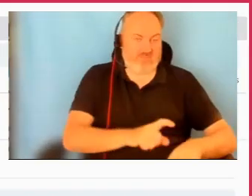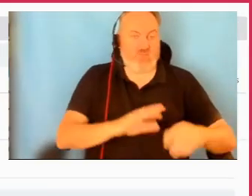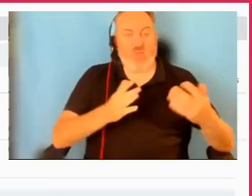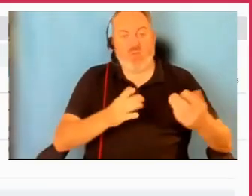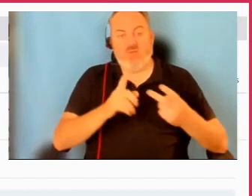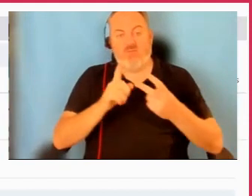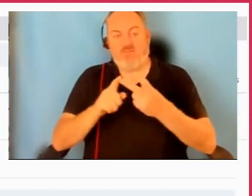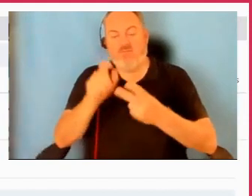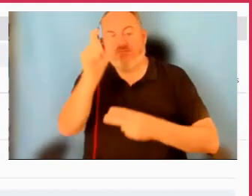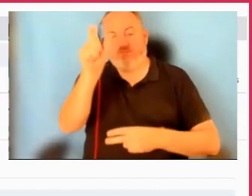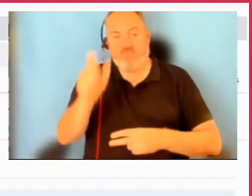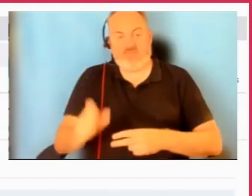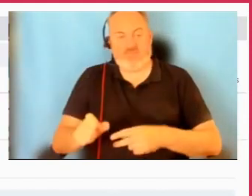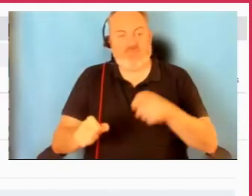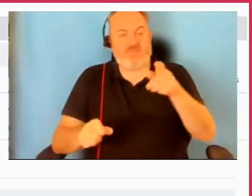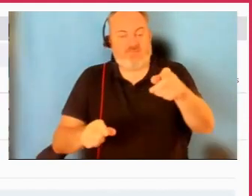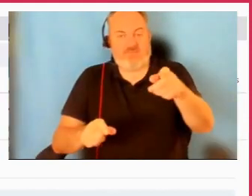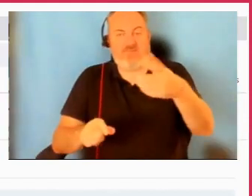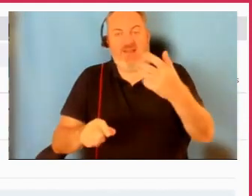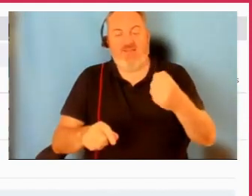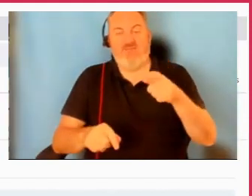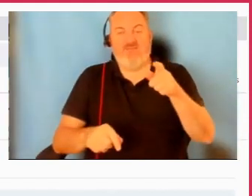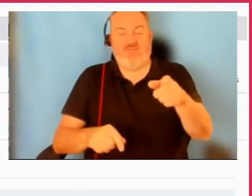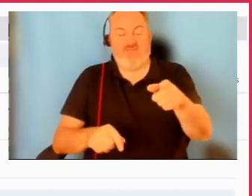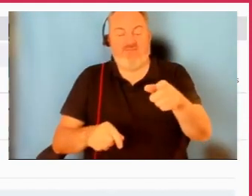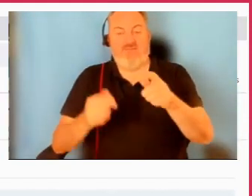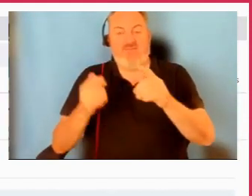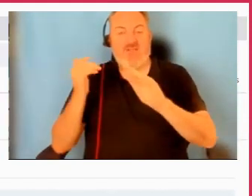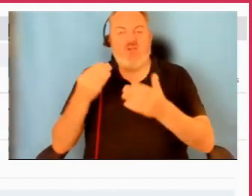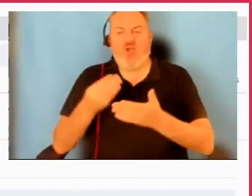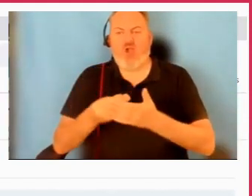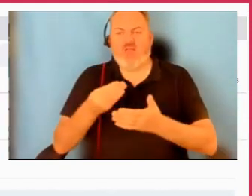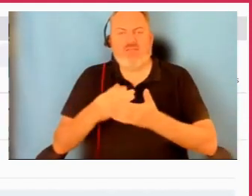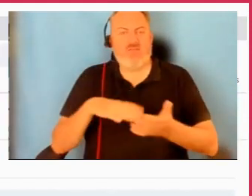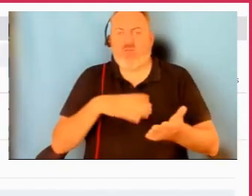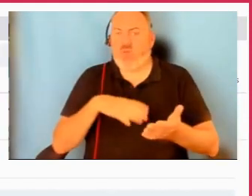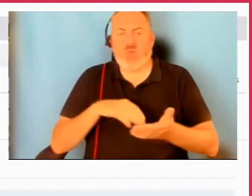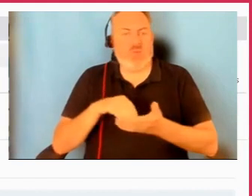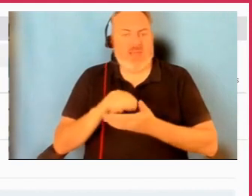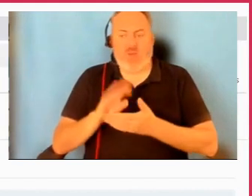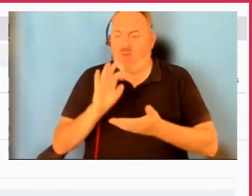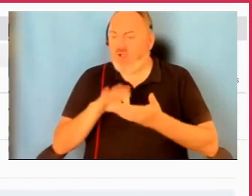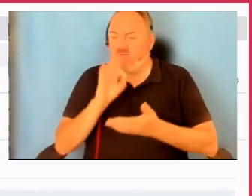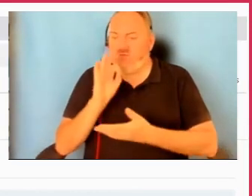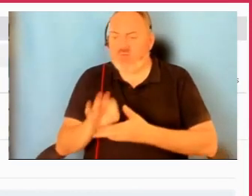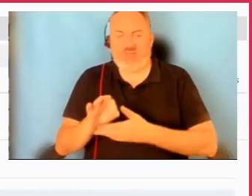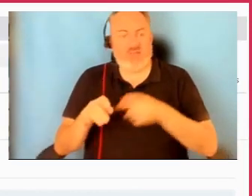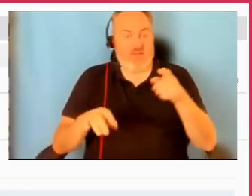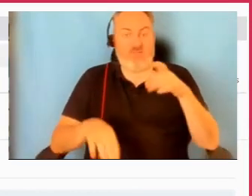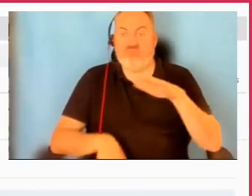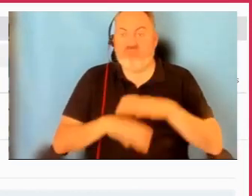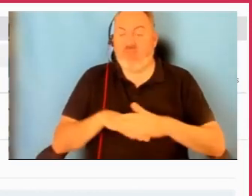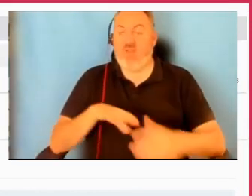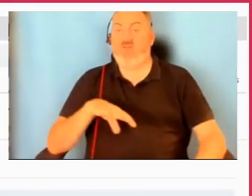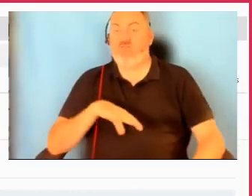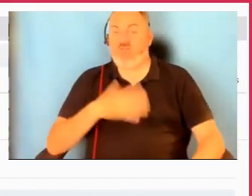What I think is really good as well is in the middle of the screen, under cost, you can filter by if you want to find apps that are entirely free,